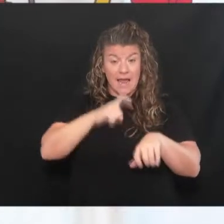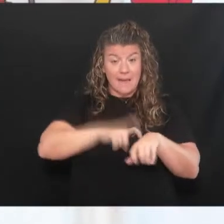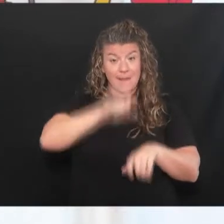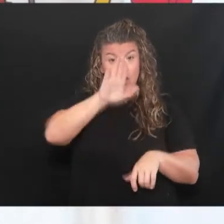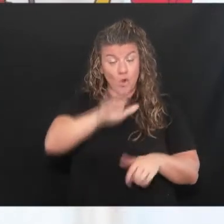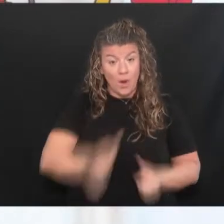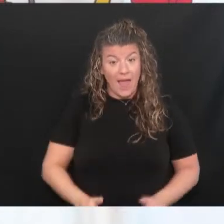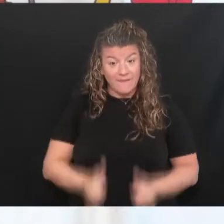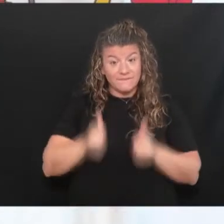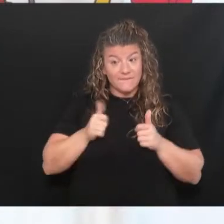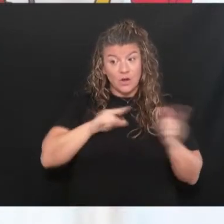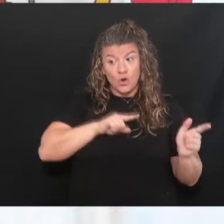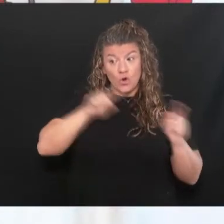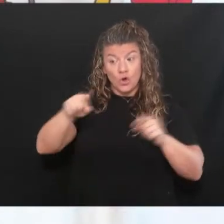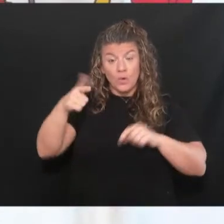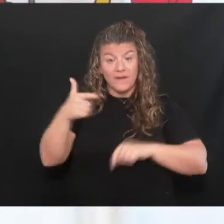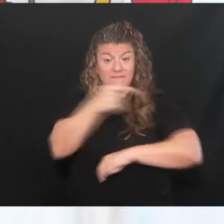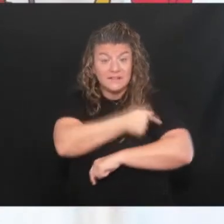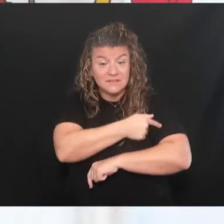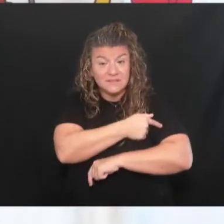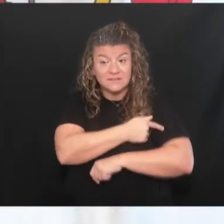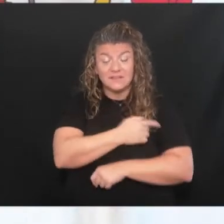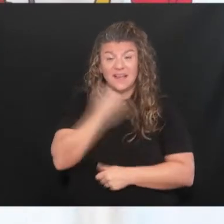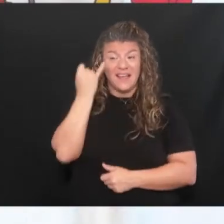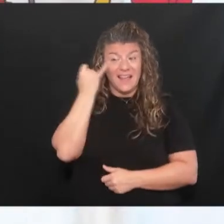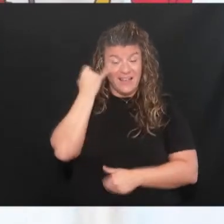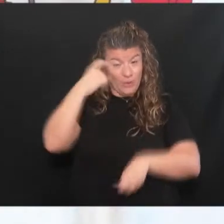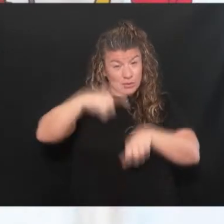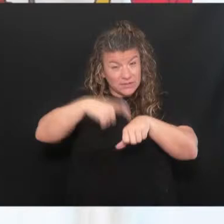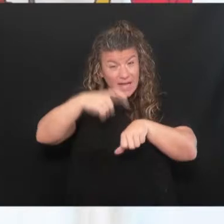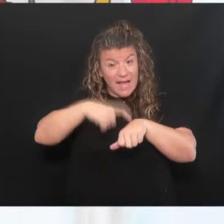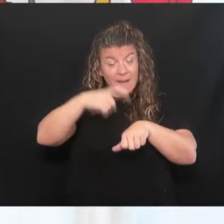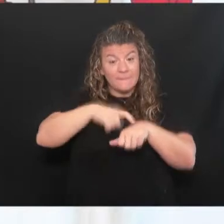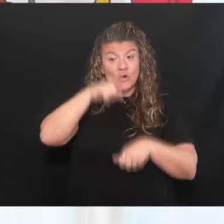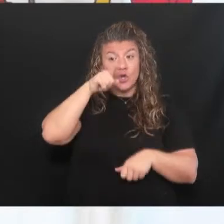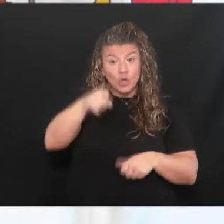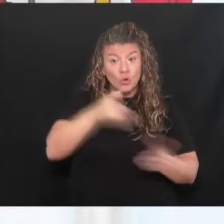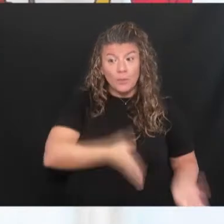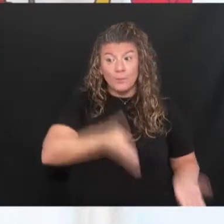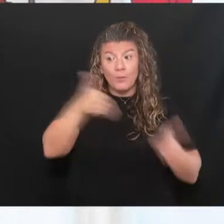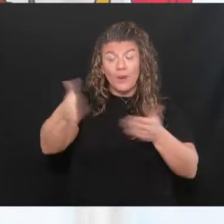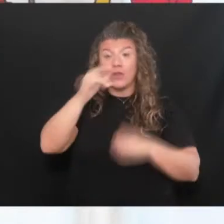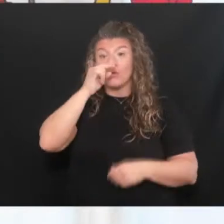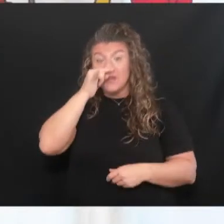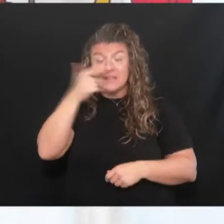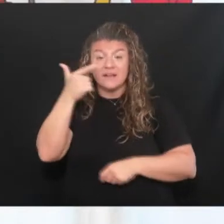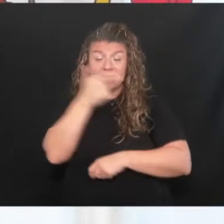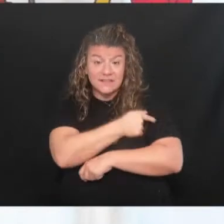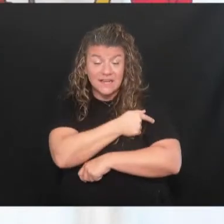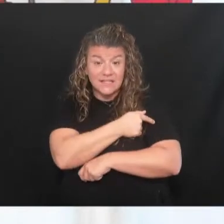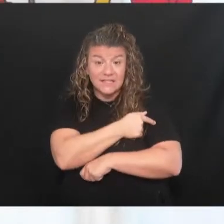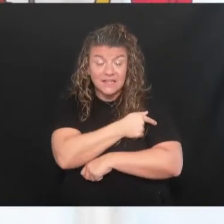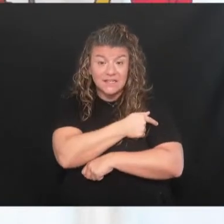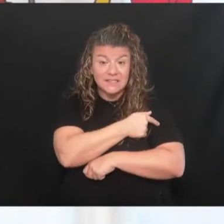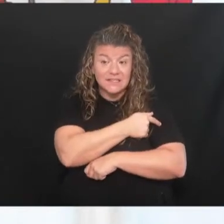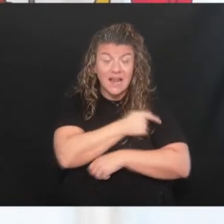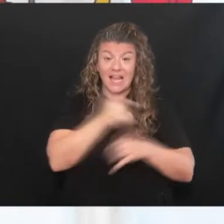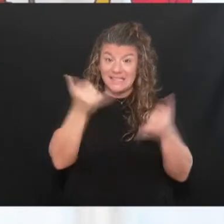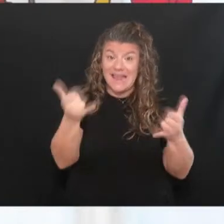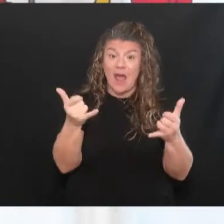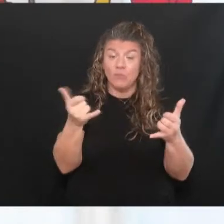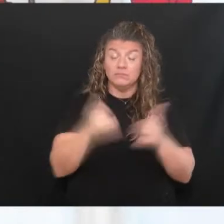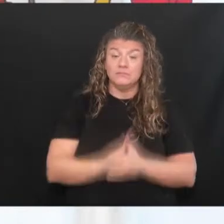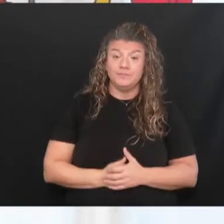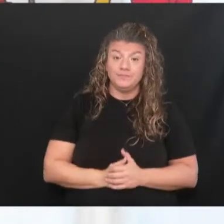get vaccinated, if there was ever a time for you to get your kids vaccinated, right now's the